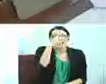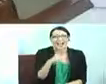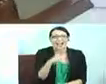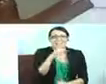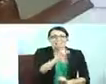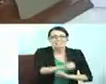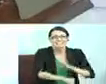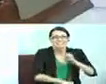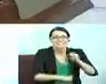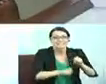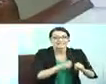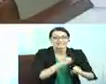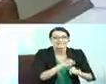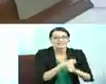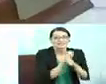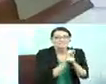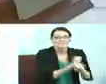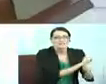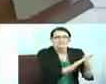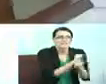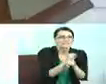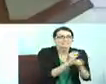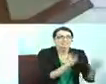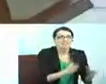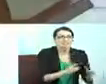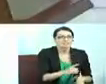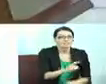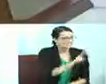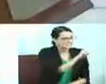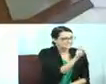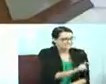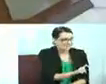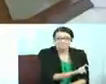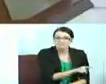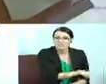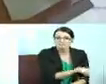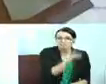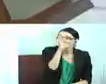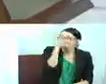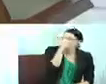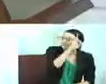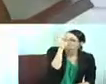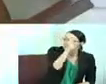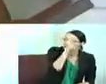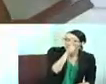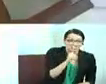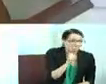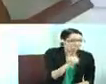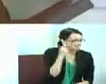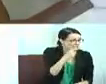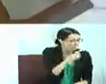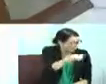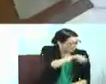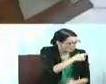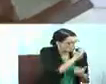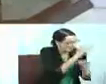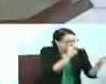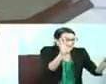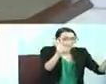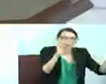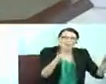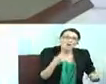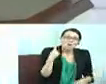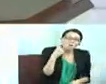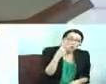2.5 years, the slaves in Texas did not know that they were free. For